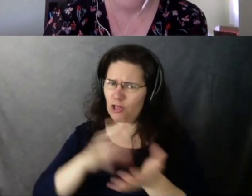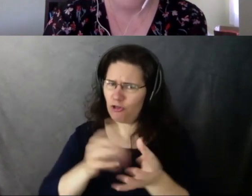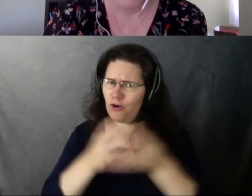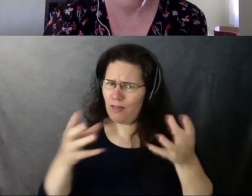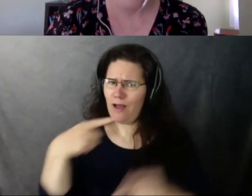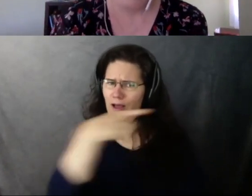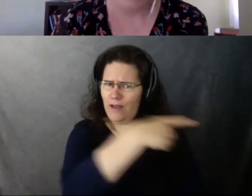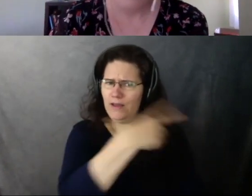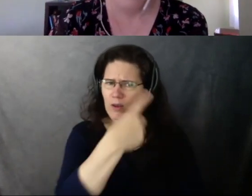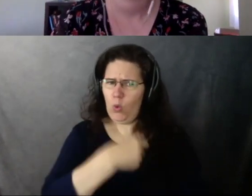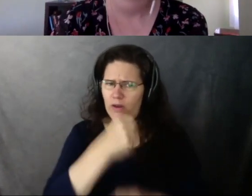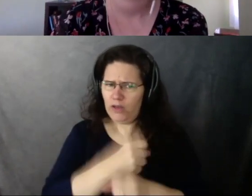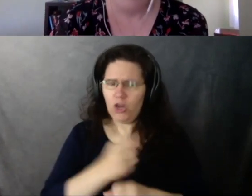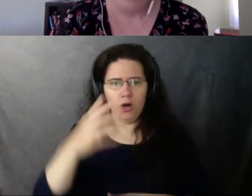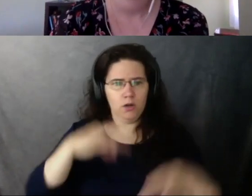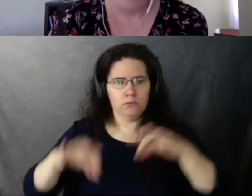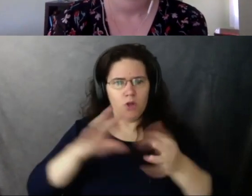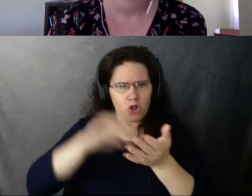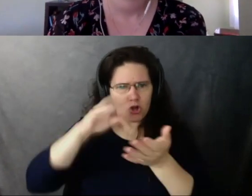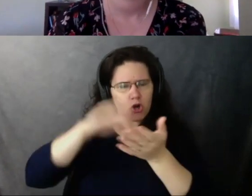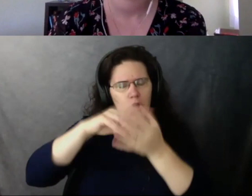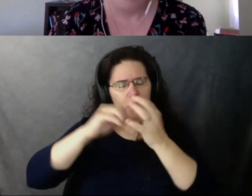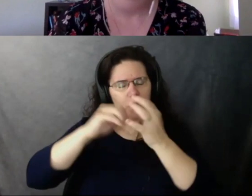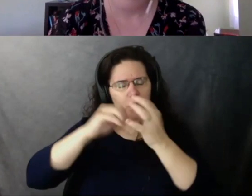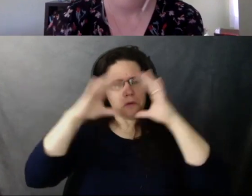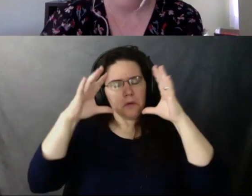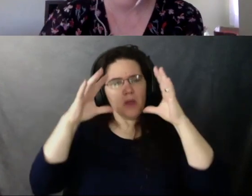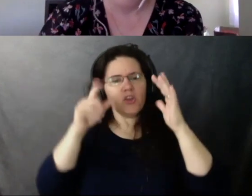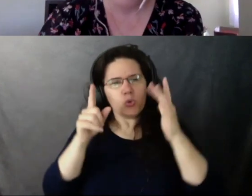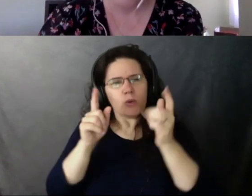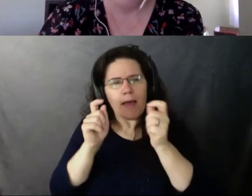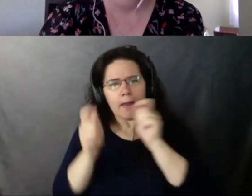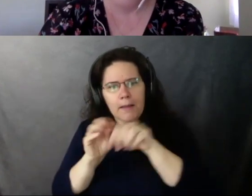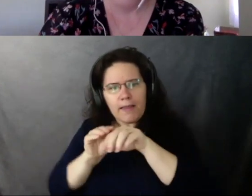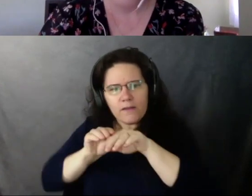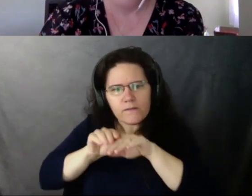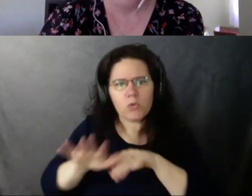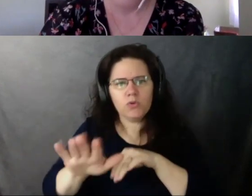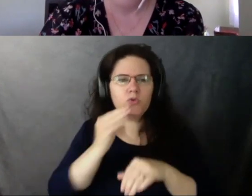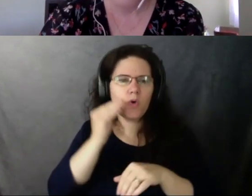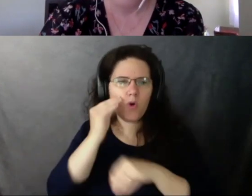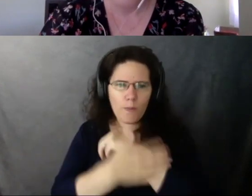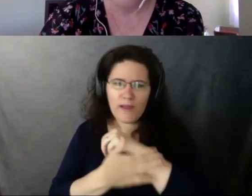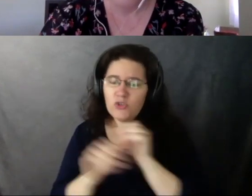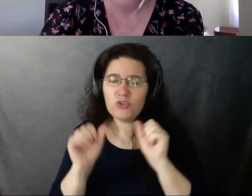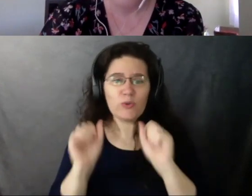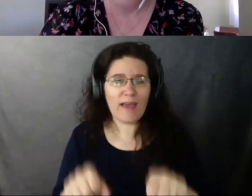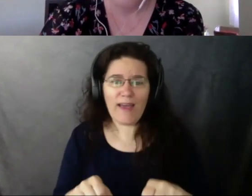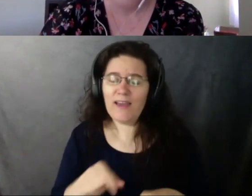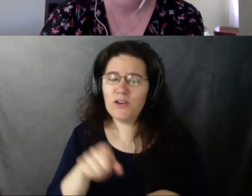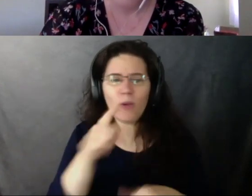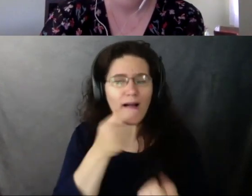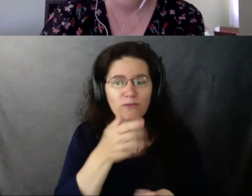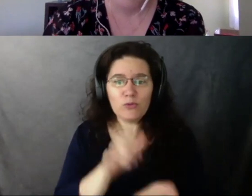year. So this is what you can teach in your home country, and believe me, this is the